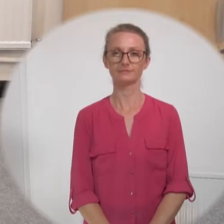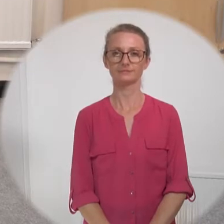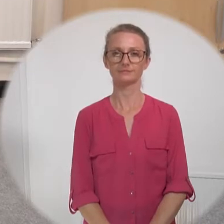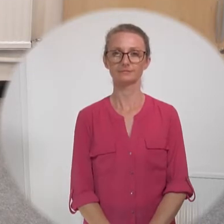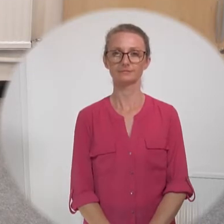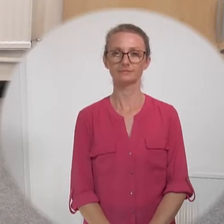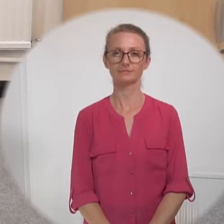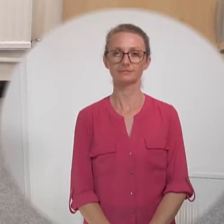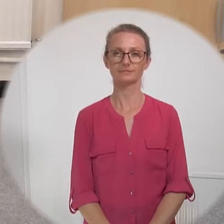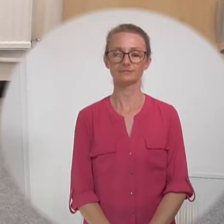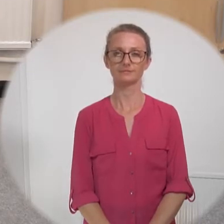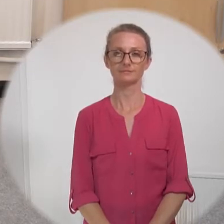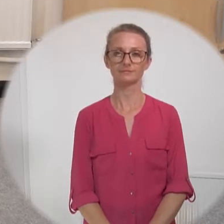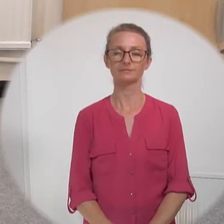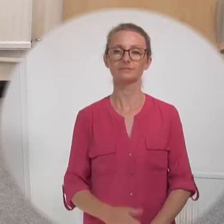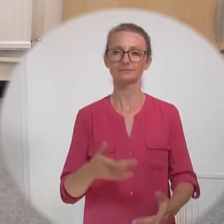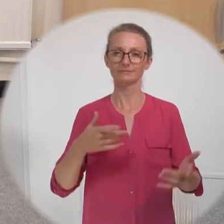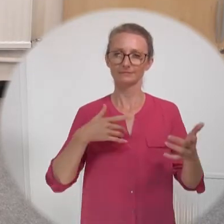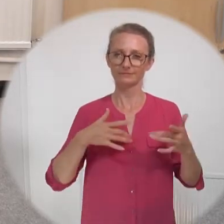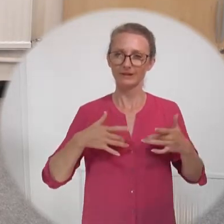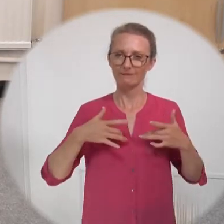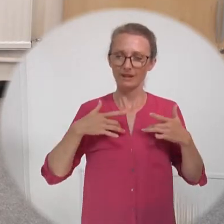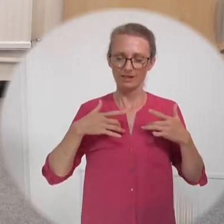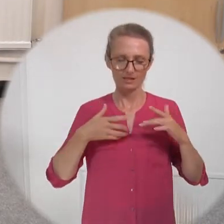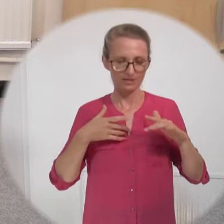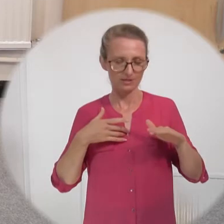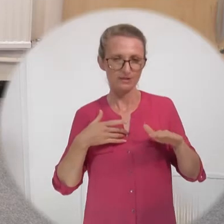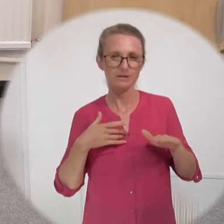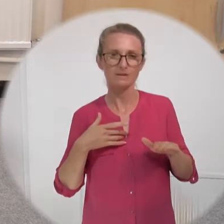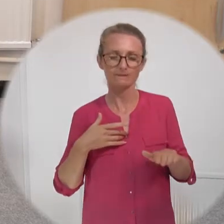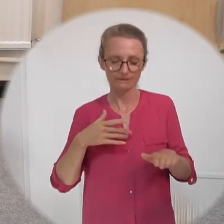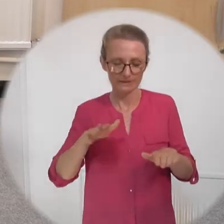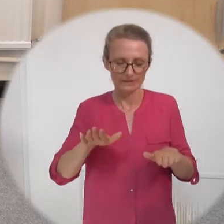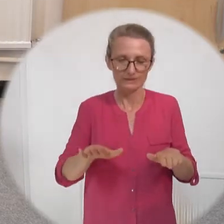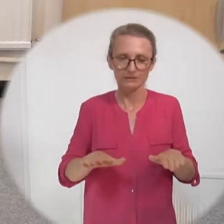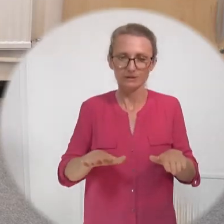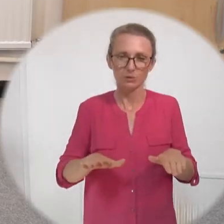And while you're doing this, notice the sensation of contact under the feet.